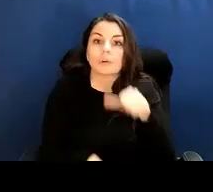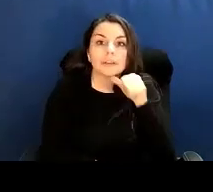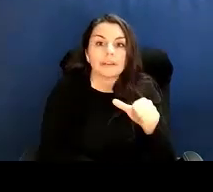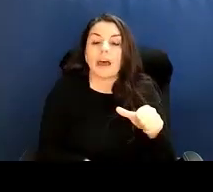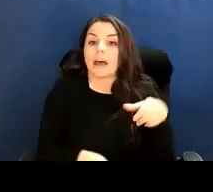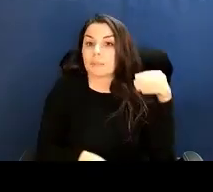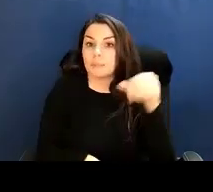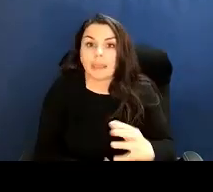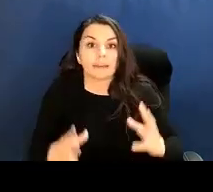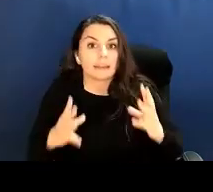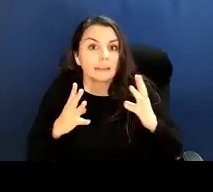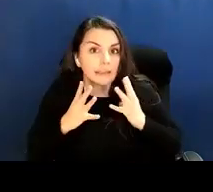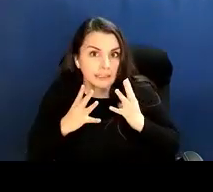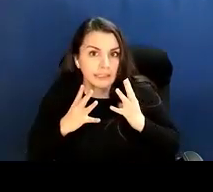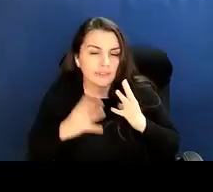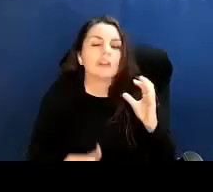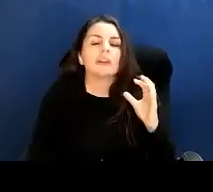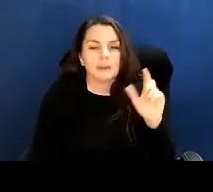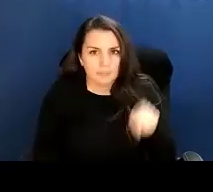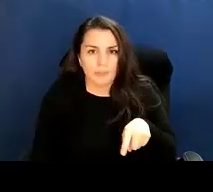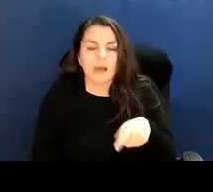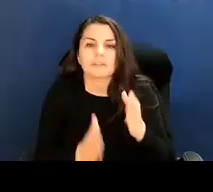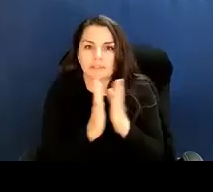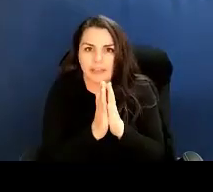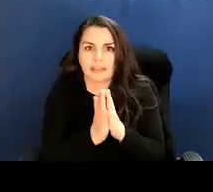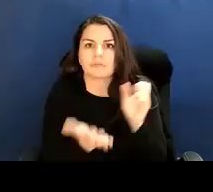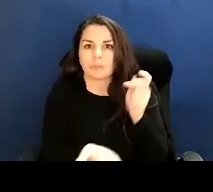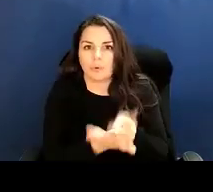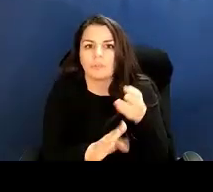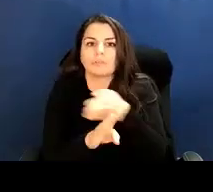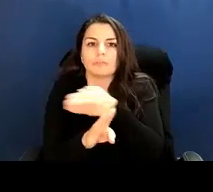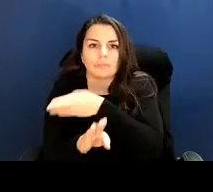period, project period ends. Next.